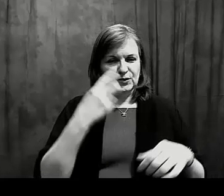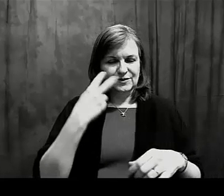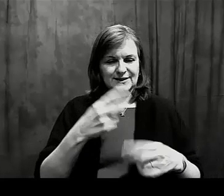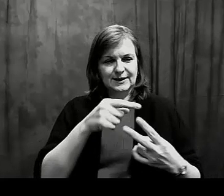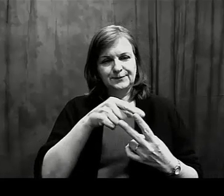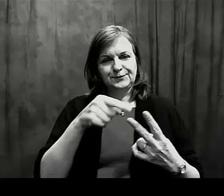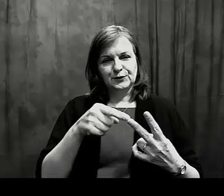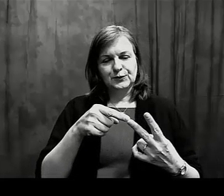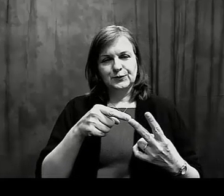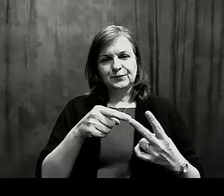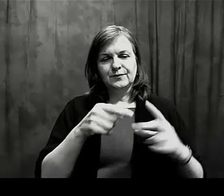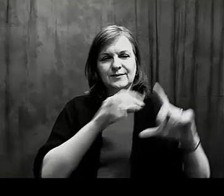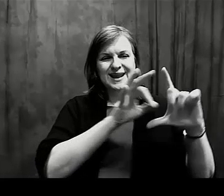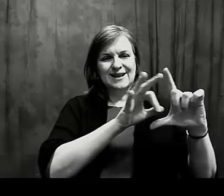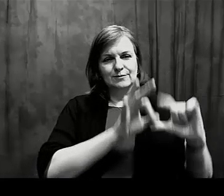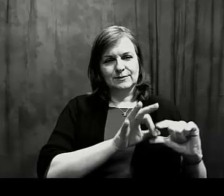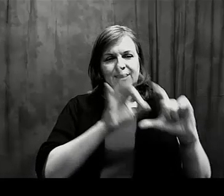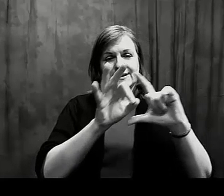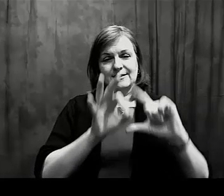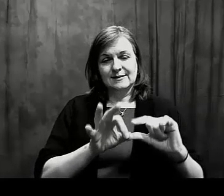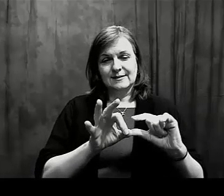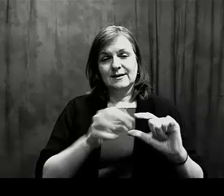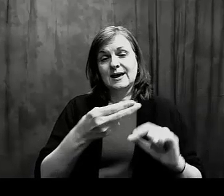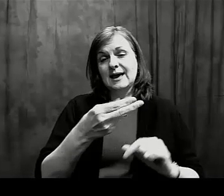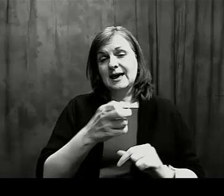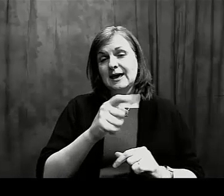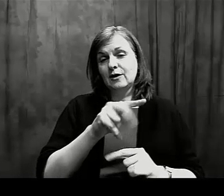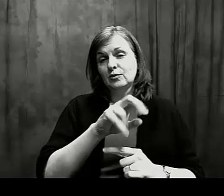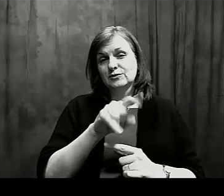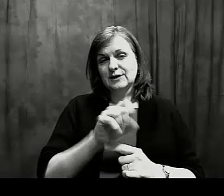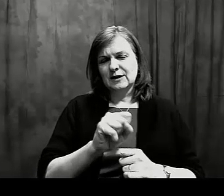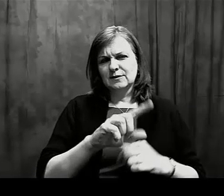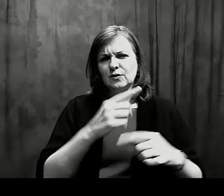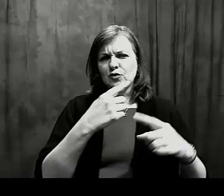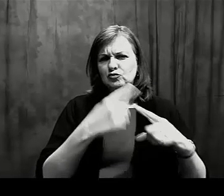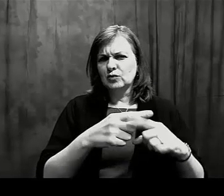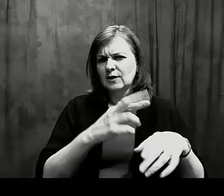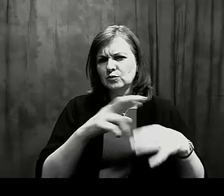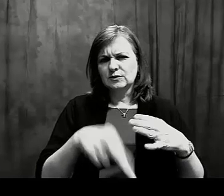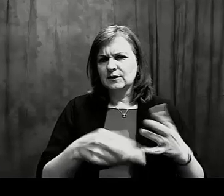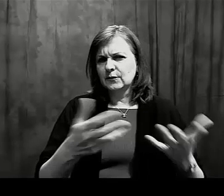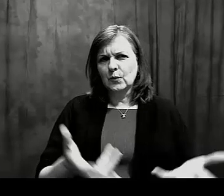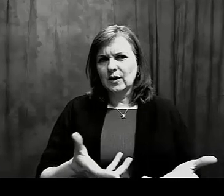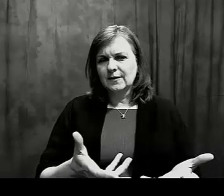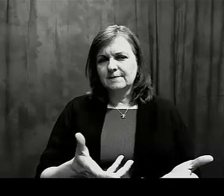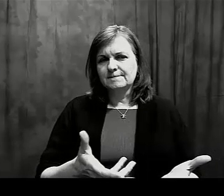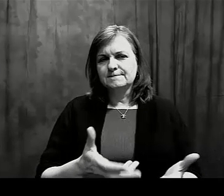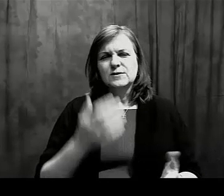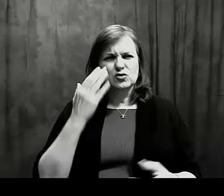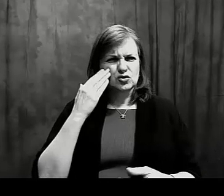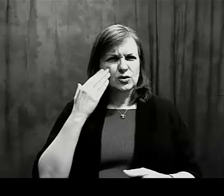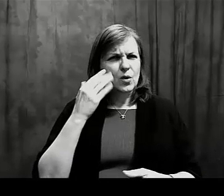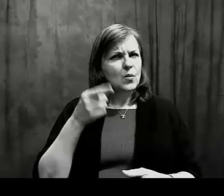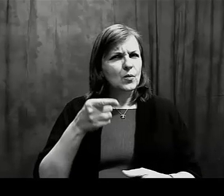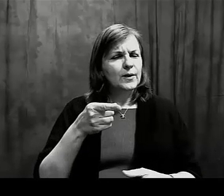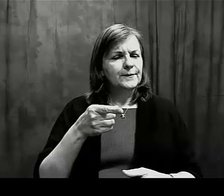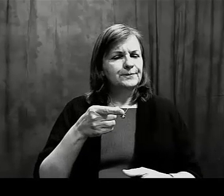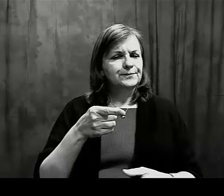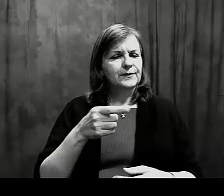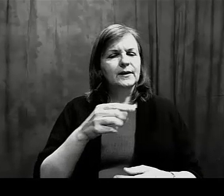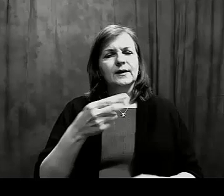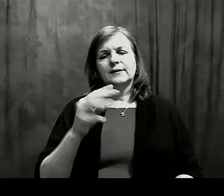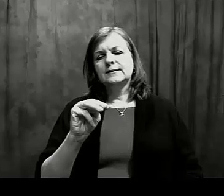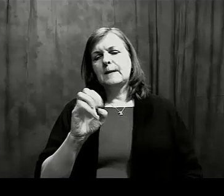still applies. Here you're crossing two heterozygotes. You should know for what that is. Crossing two